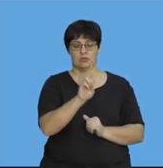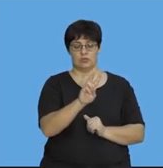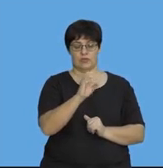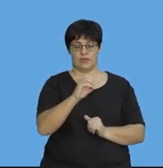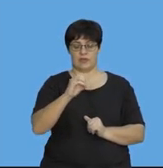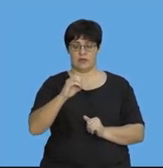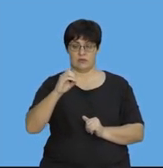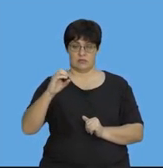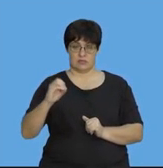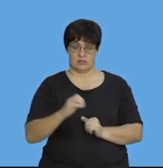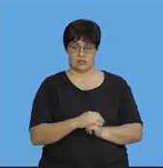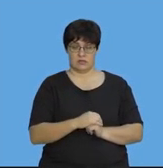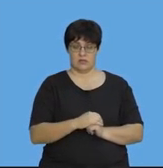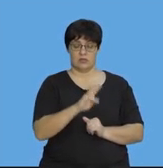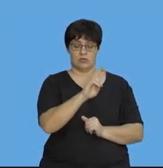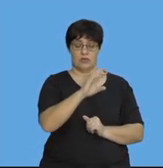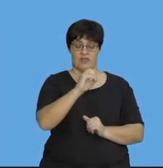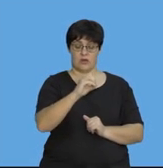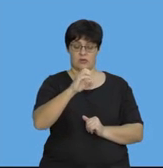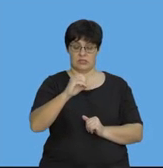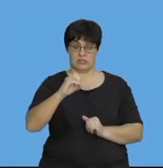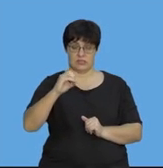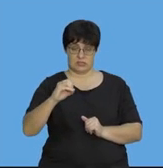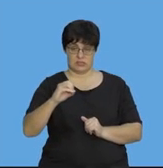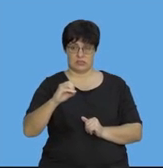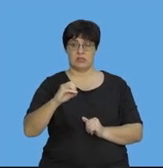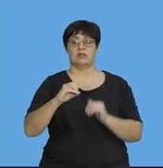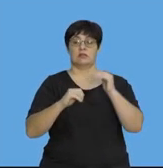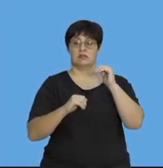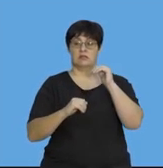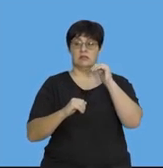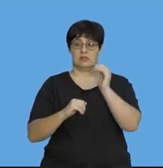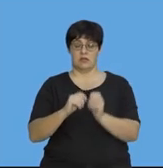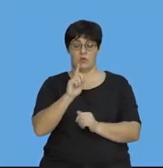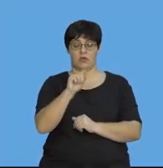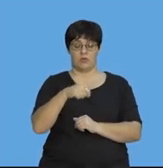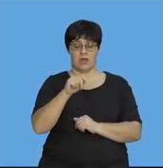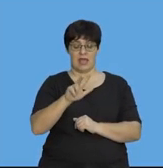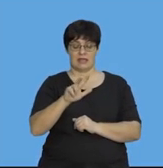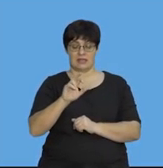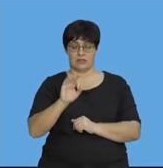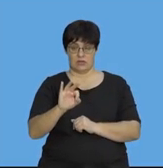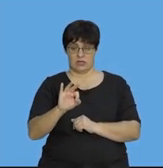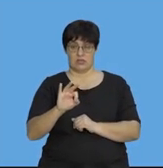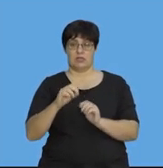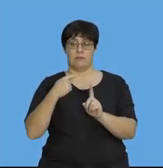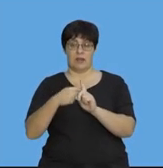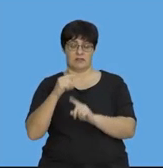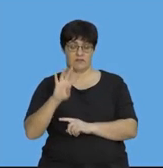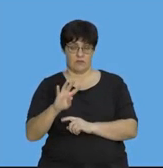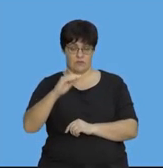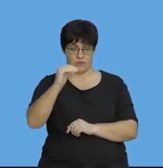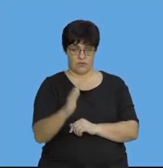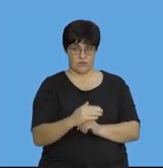Okay. So we've got 2,000 times 1.83, and that's really plus